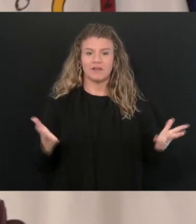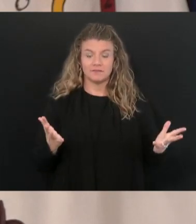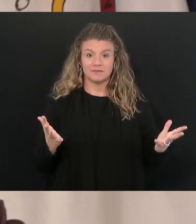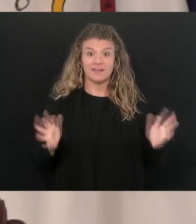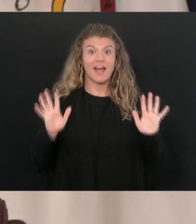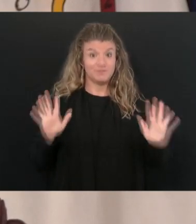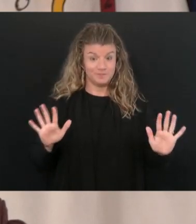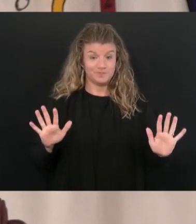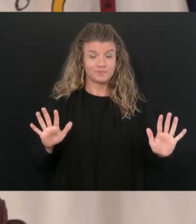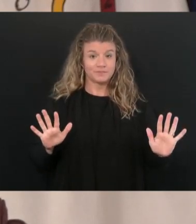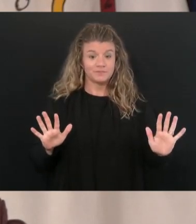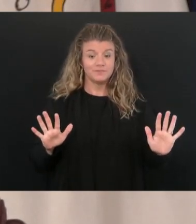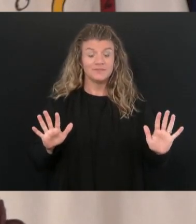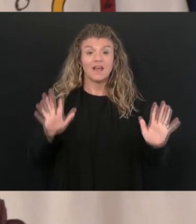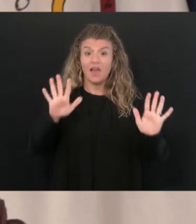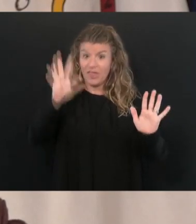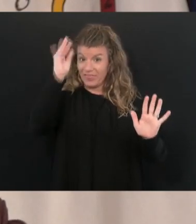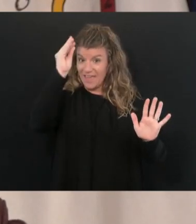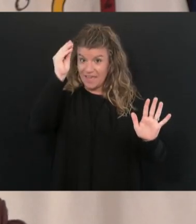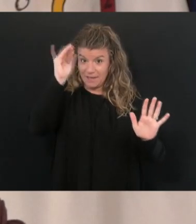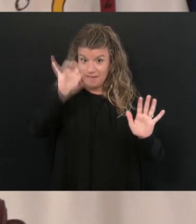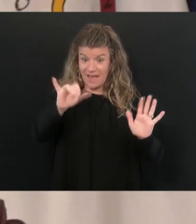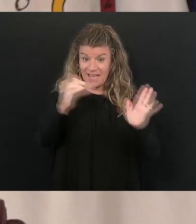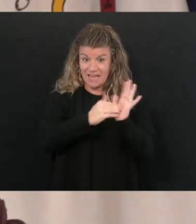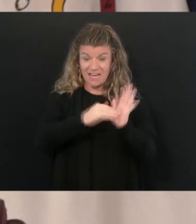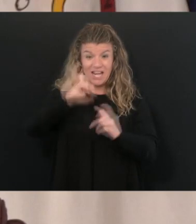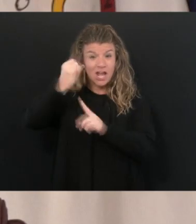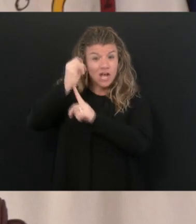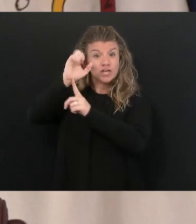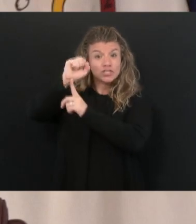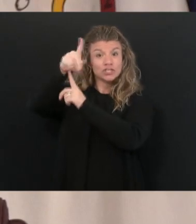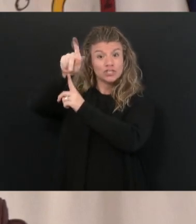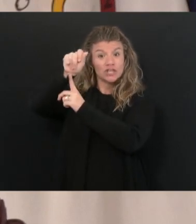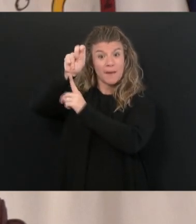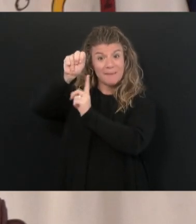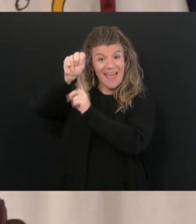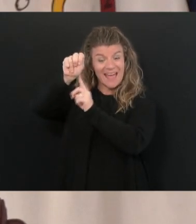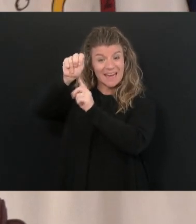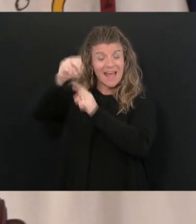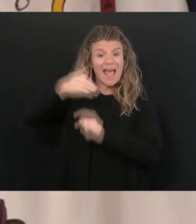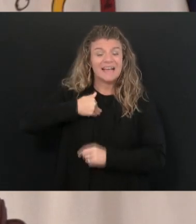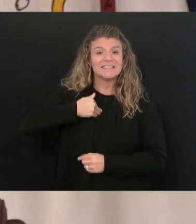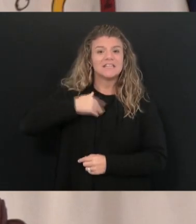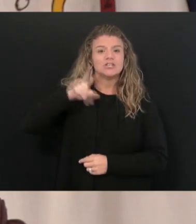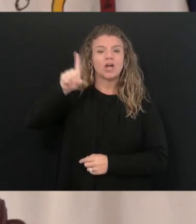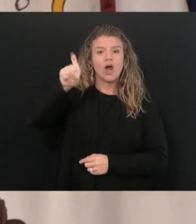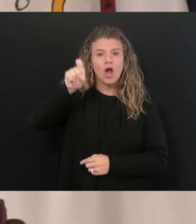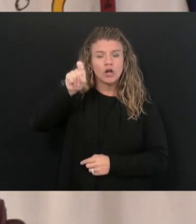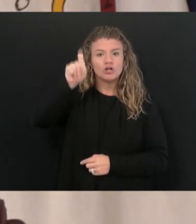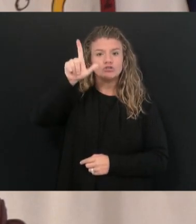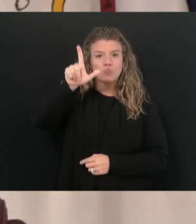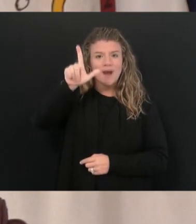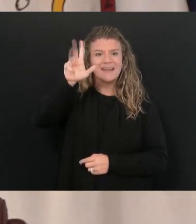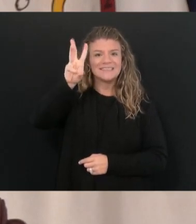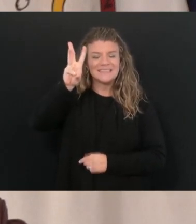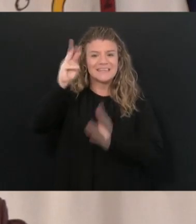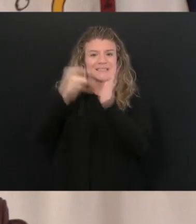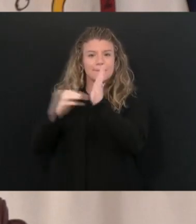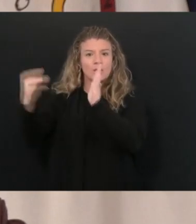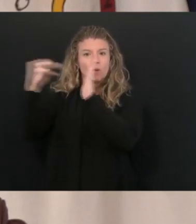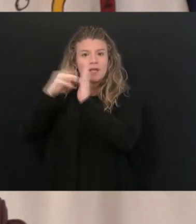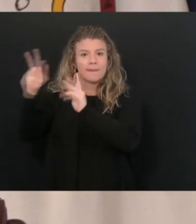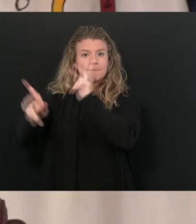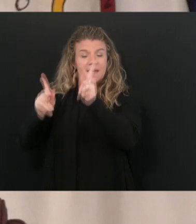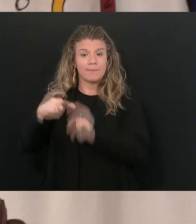Now, think again. Japan. Japan's got 126 million people. We've